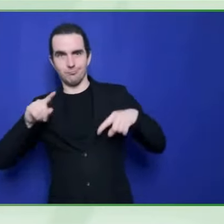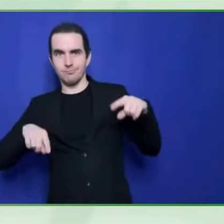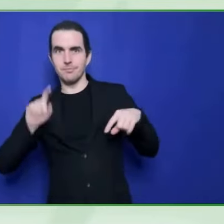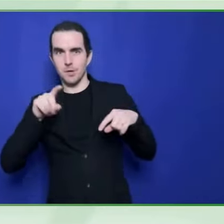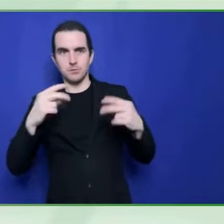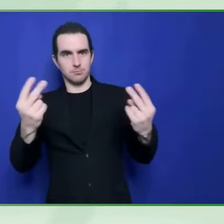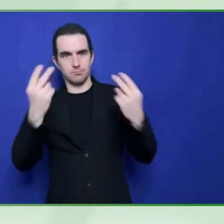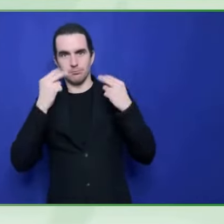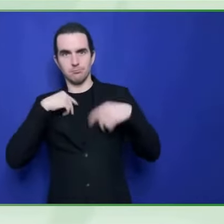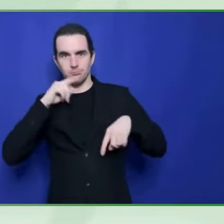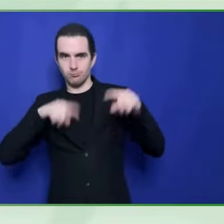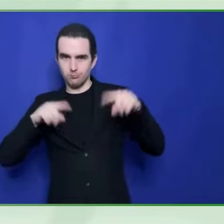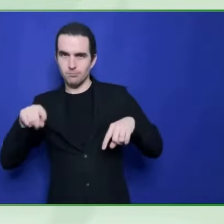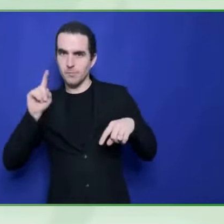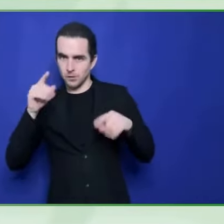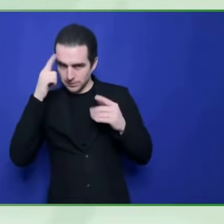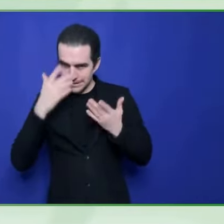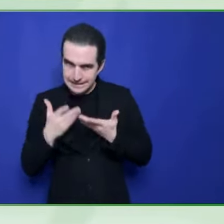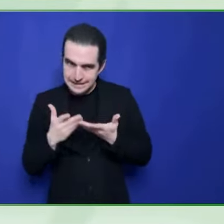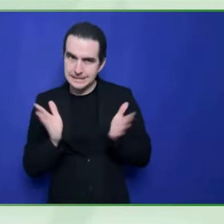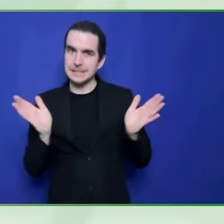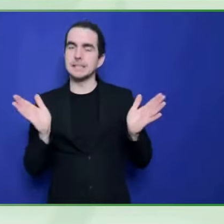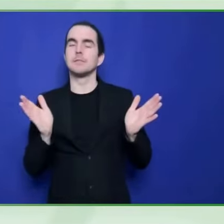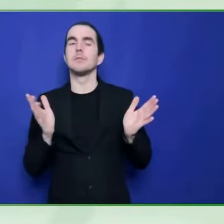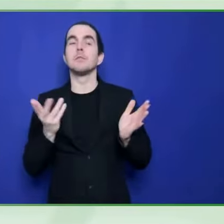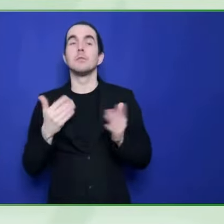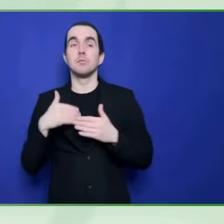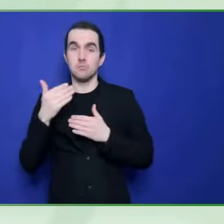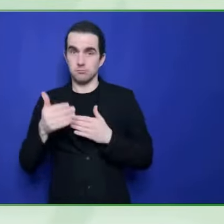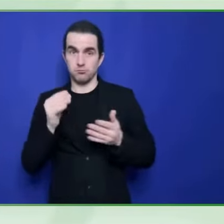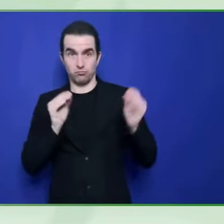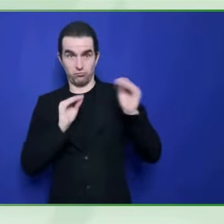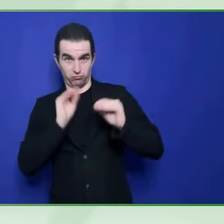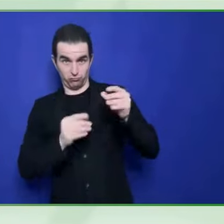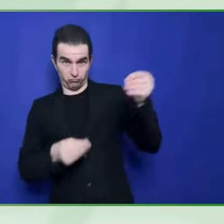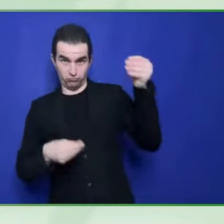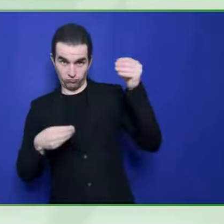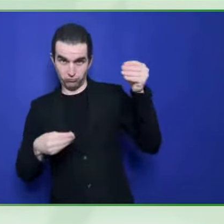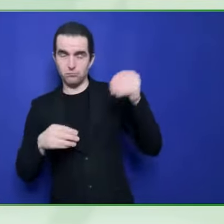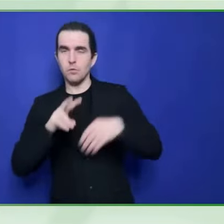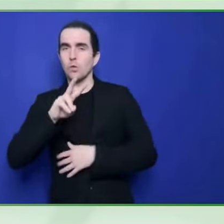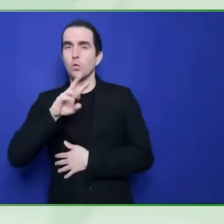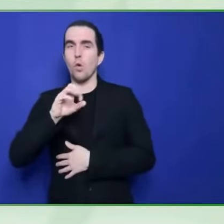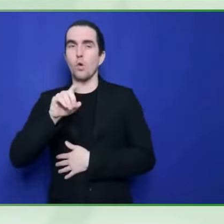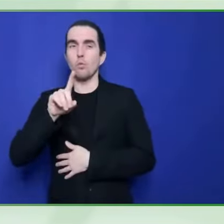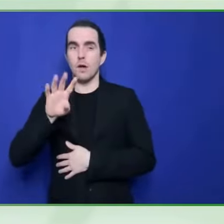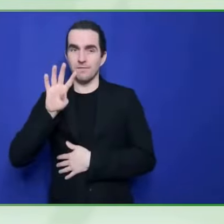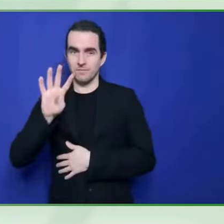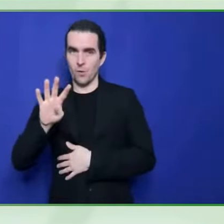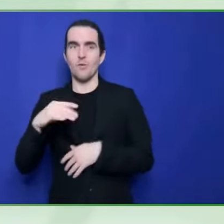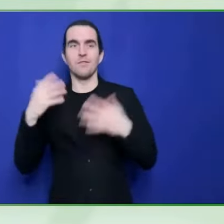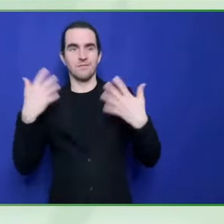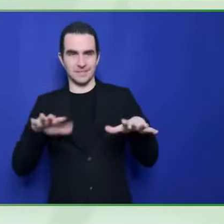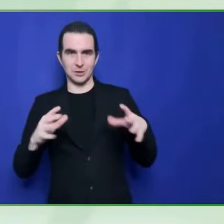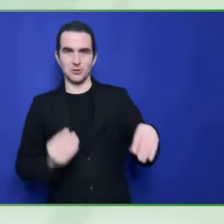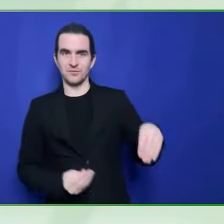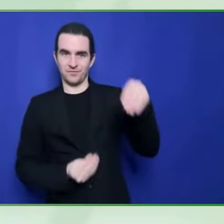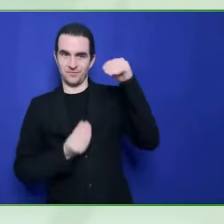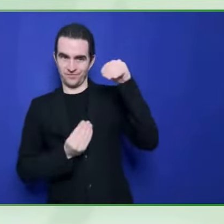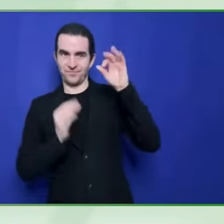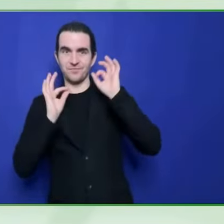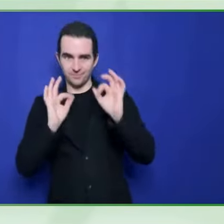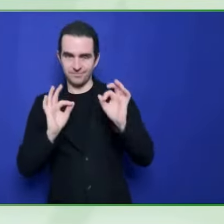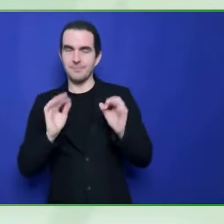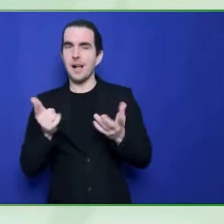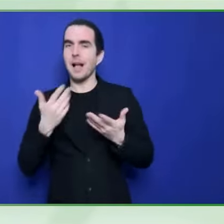You need to not only know where the sidewalks are, but how are they connected? How are the crossings connected to the sidewalks? namely, what are